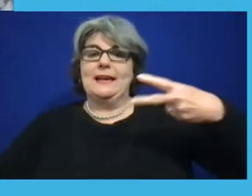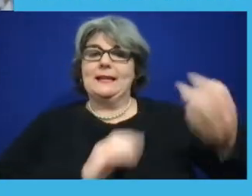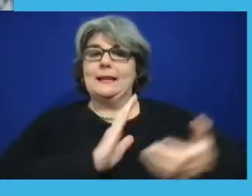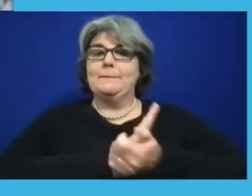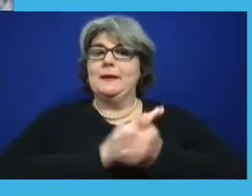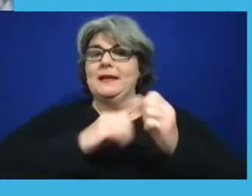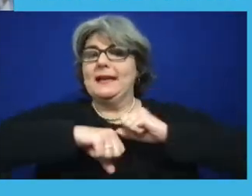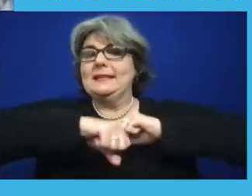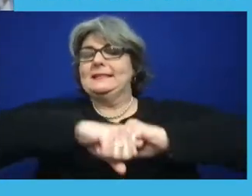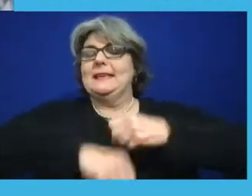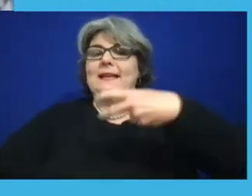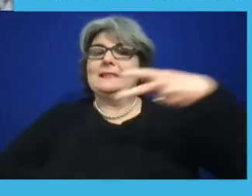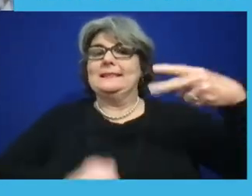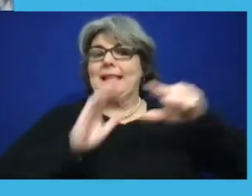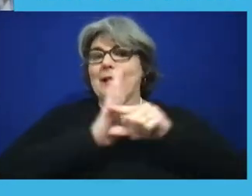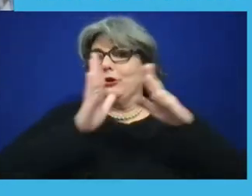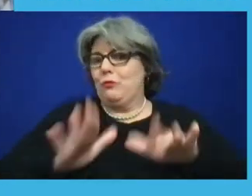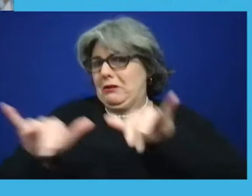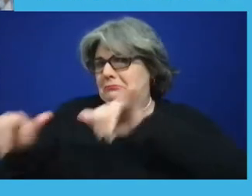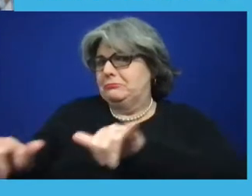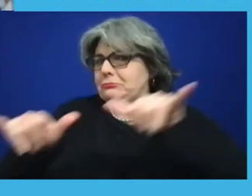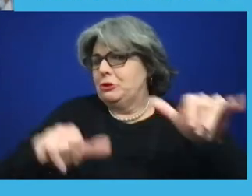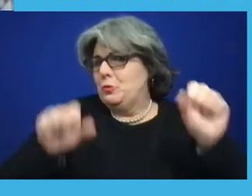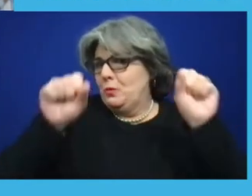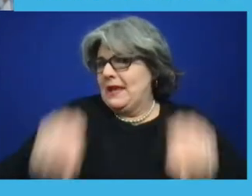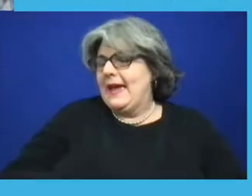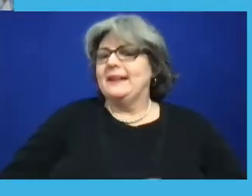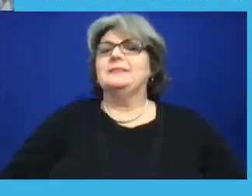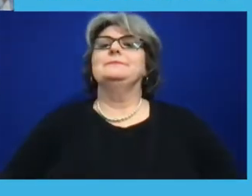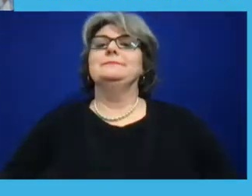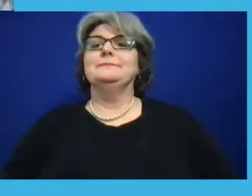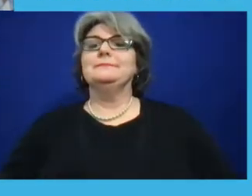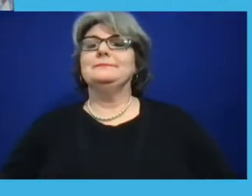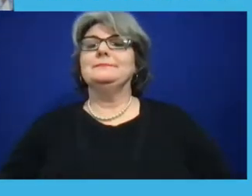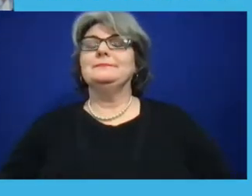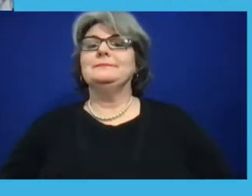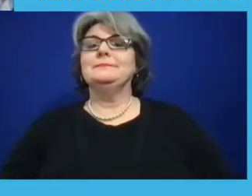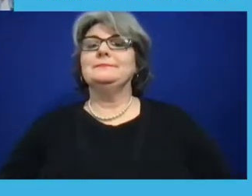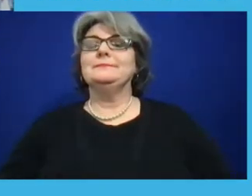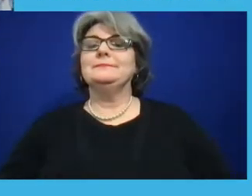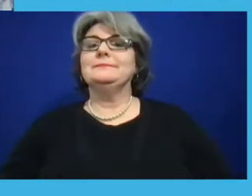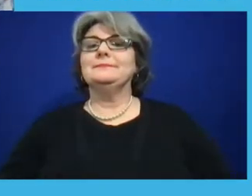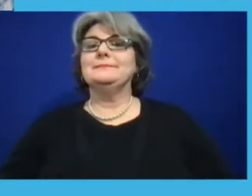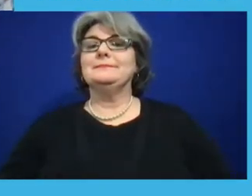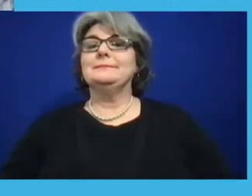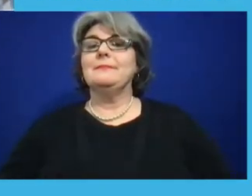I will prove that in the South, we can protect the Second Amendment and protect second graders.